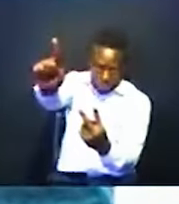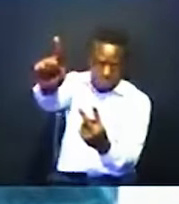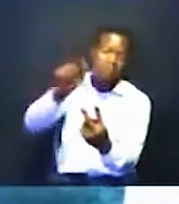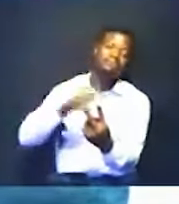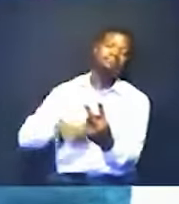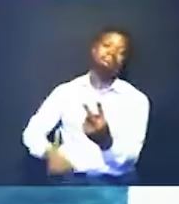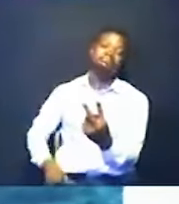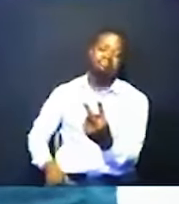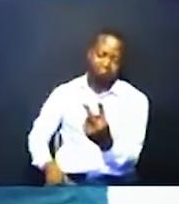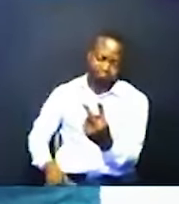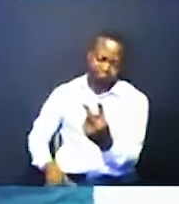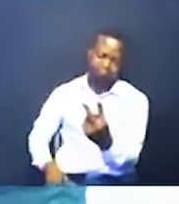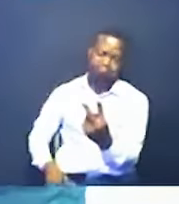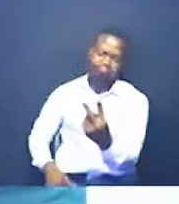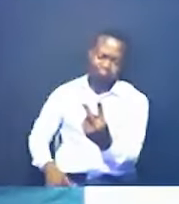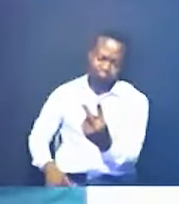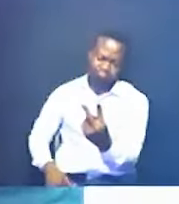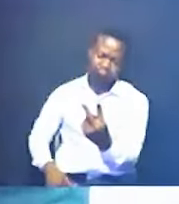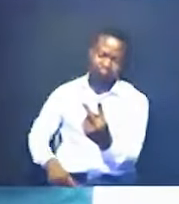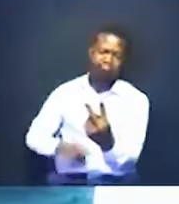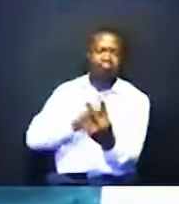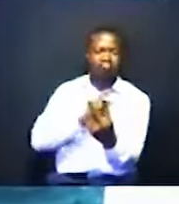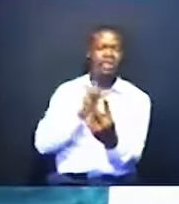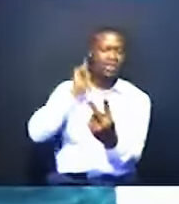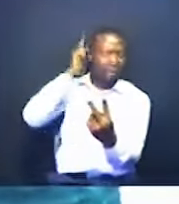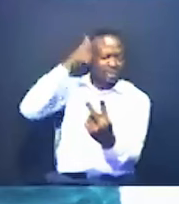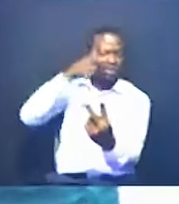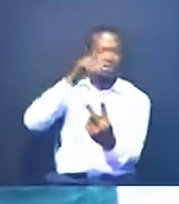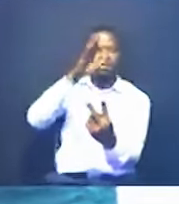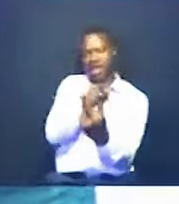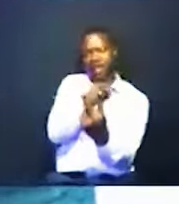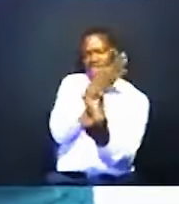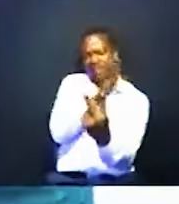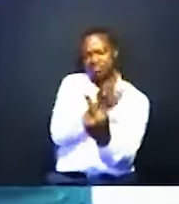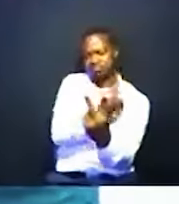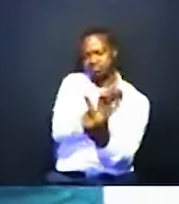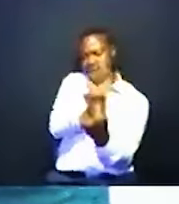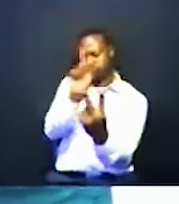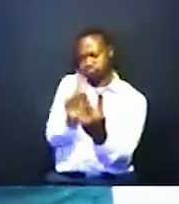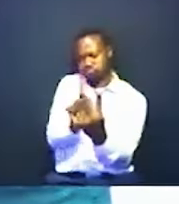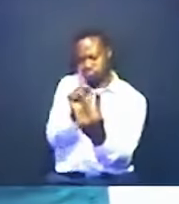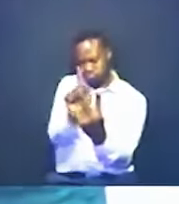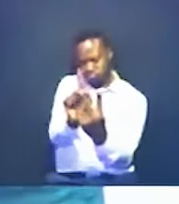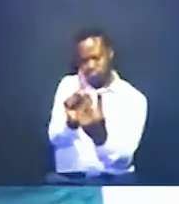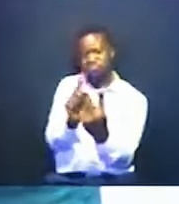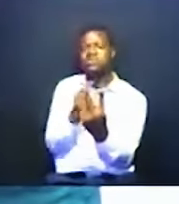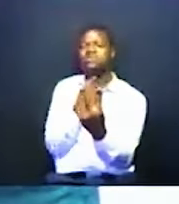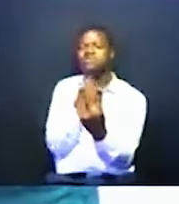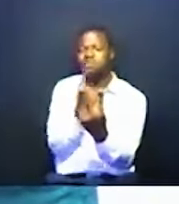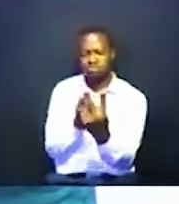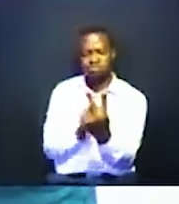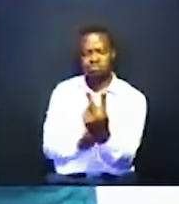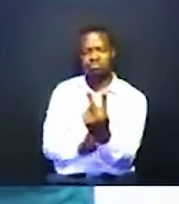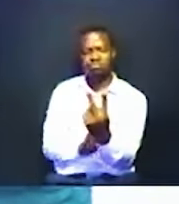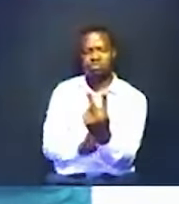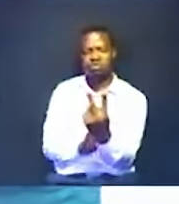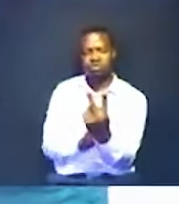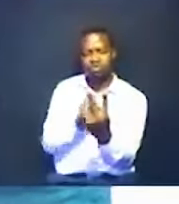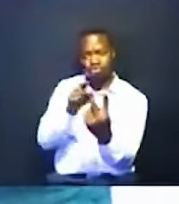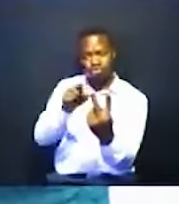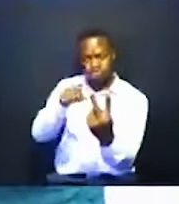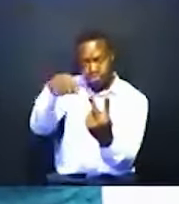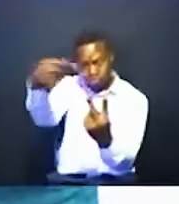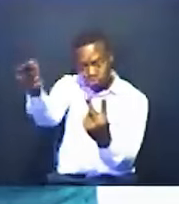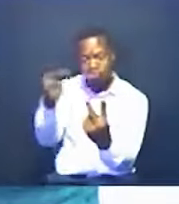Then the father went to the other son and said the same thing. He answered, "I